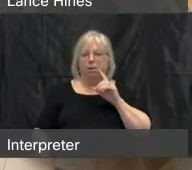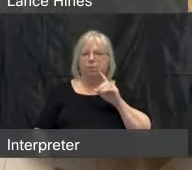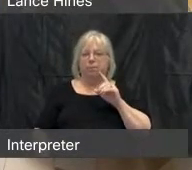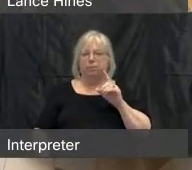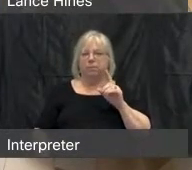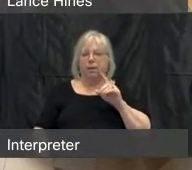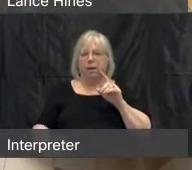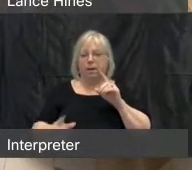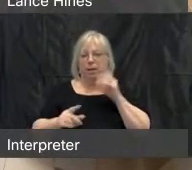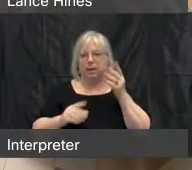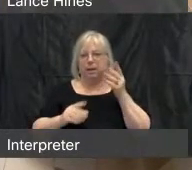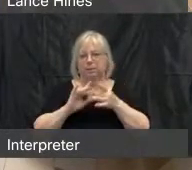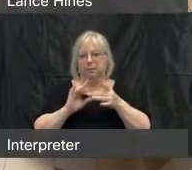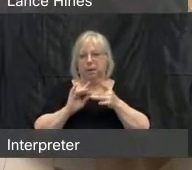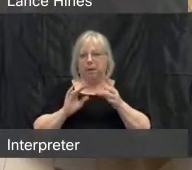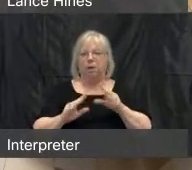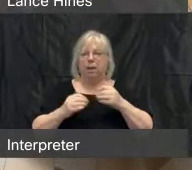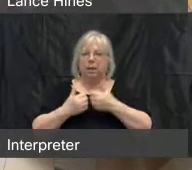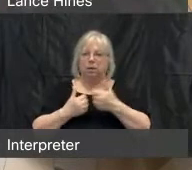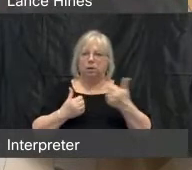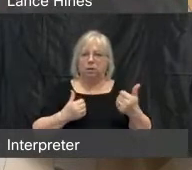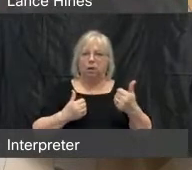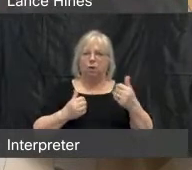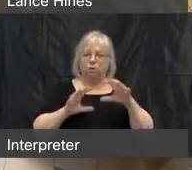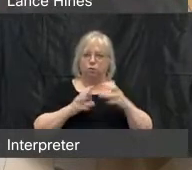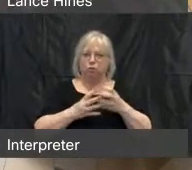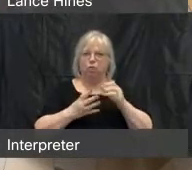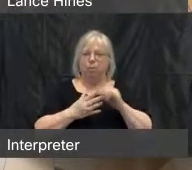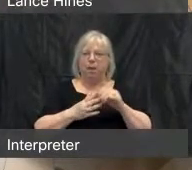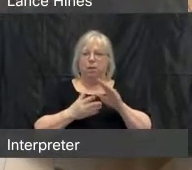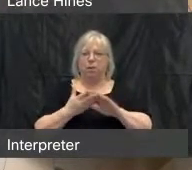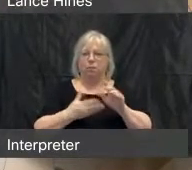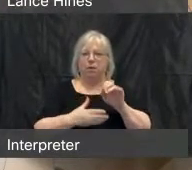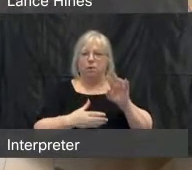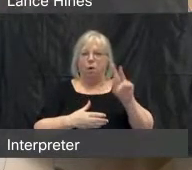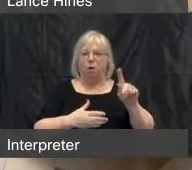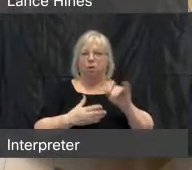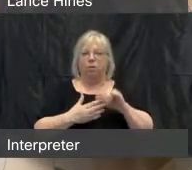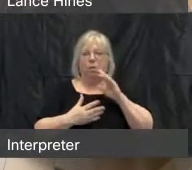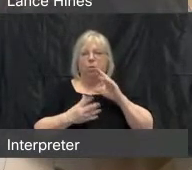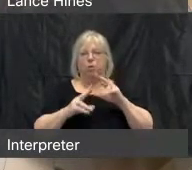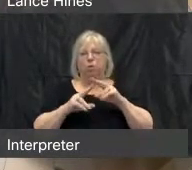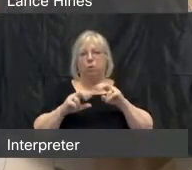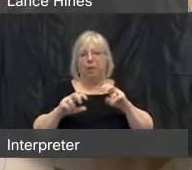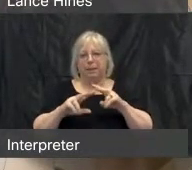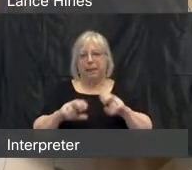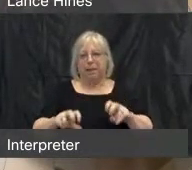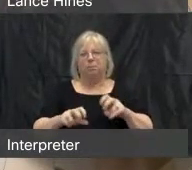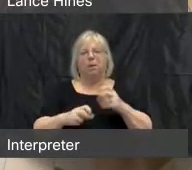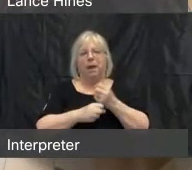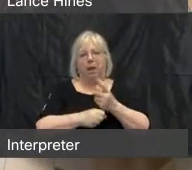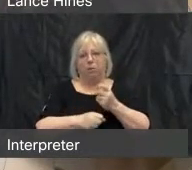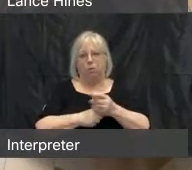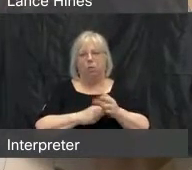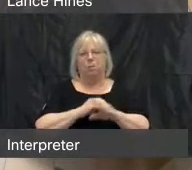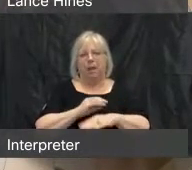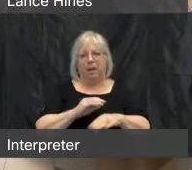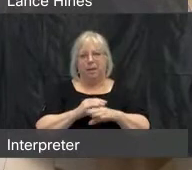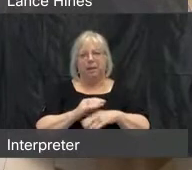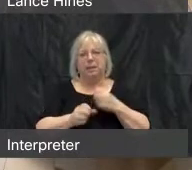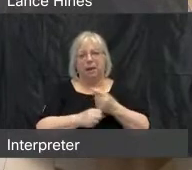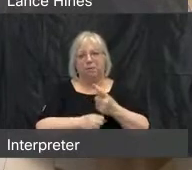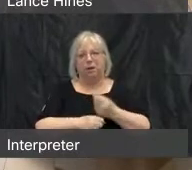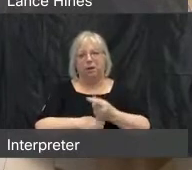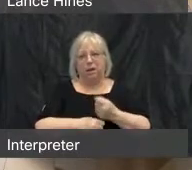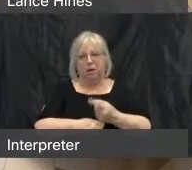separate independent entity at the University of Arkansas that will do an assessment on an annual basis throughout the program, and then